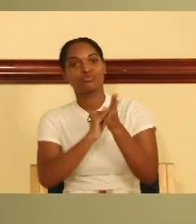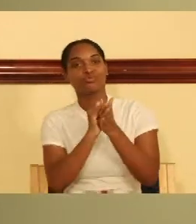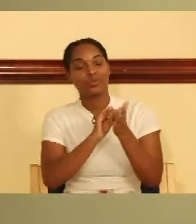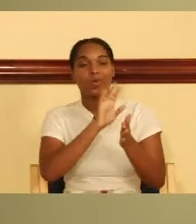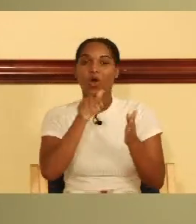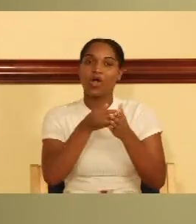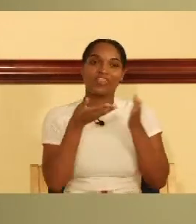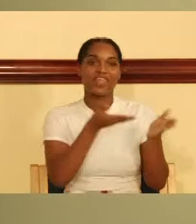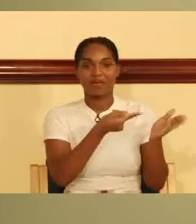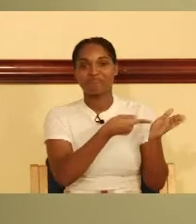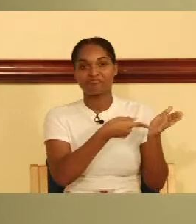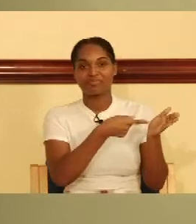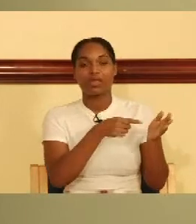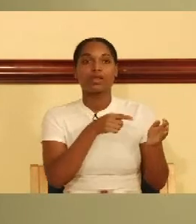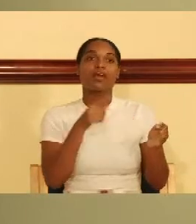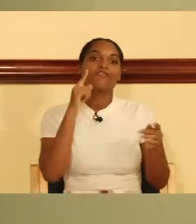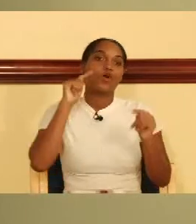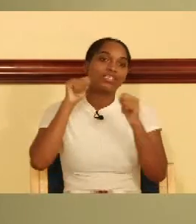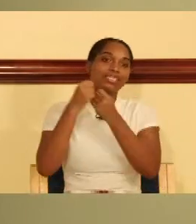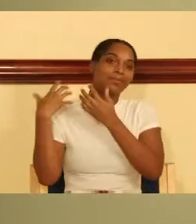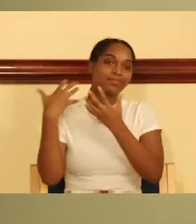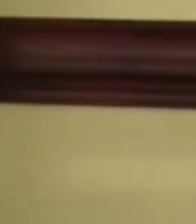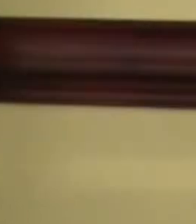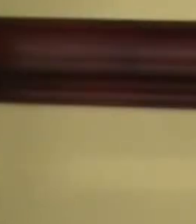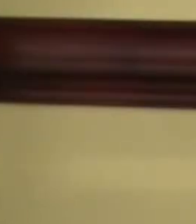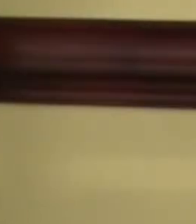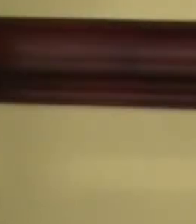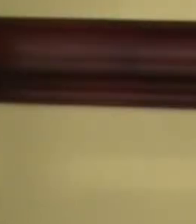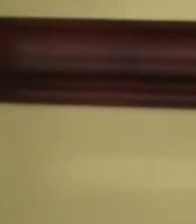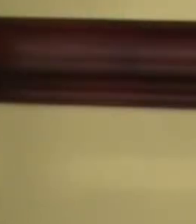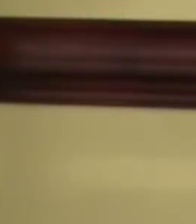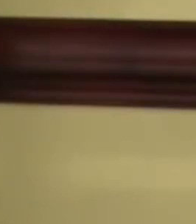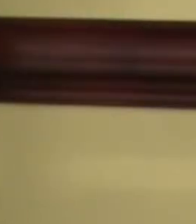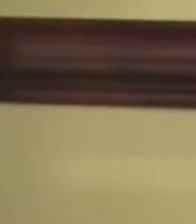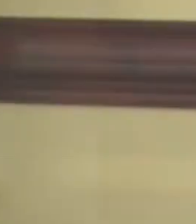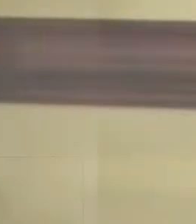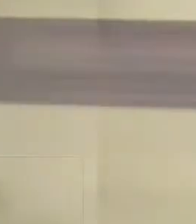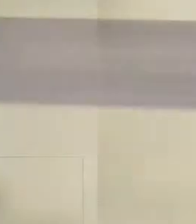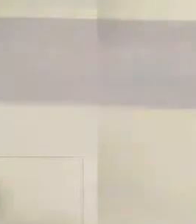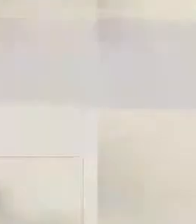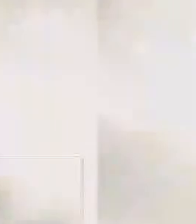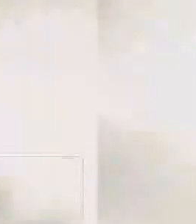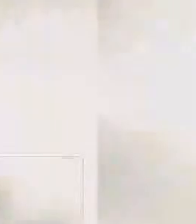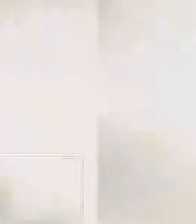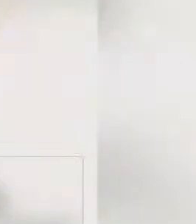We're all there. So on behalf of the entire team, take care and be safe.